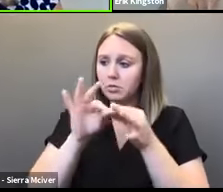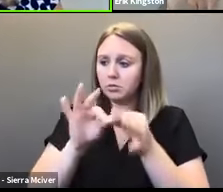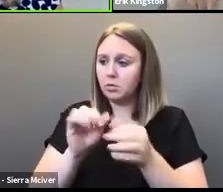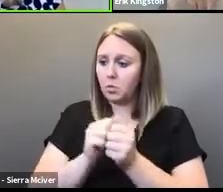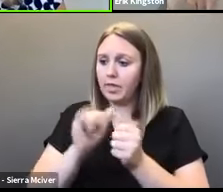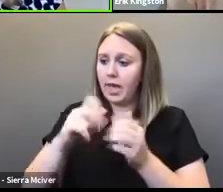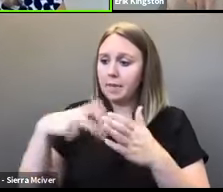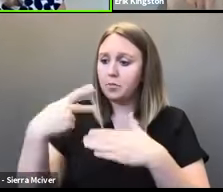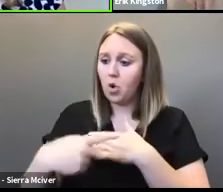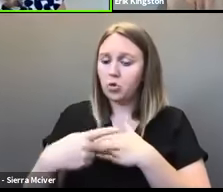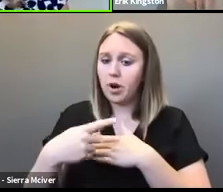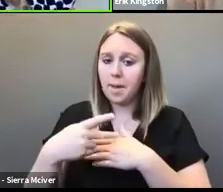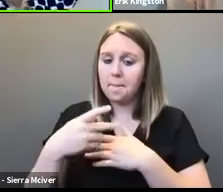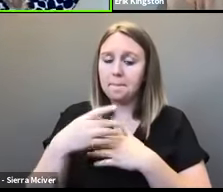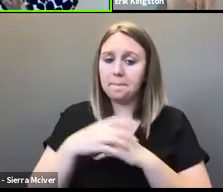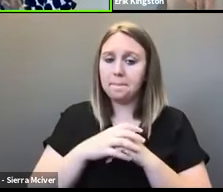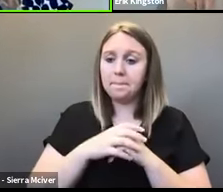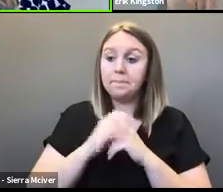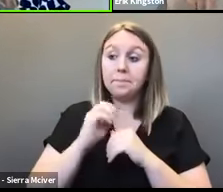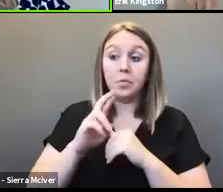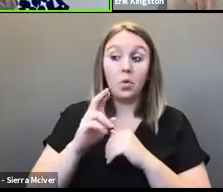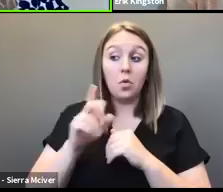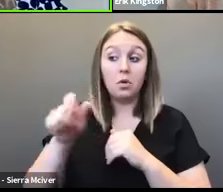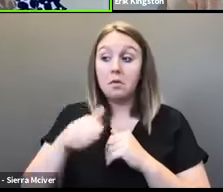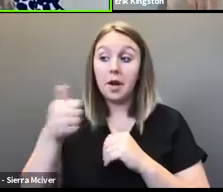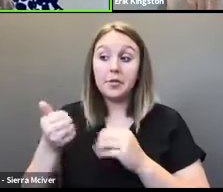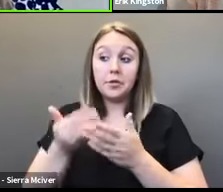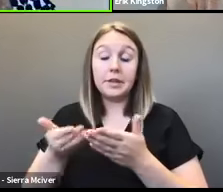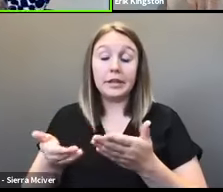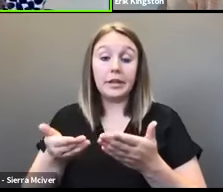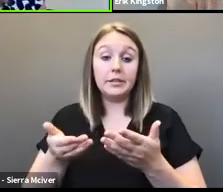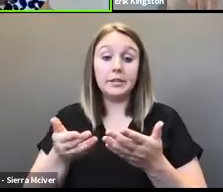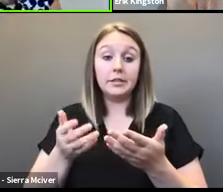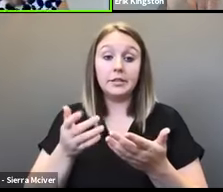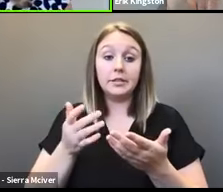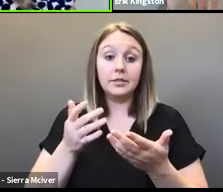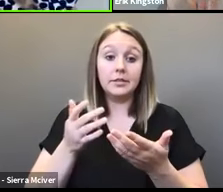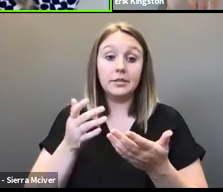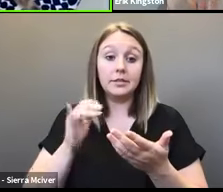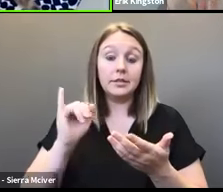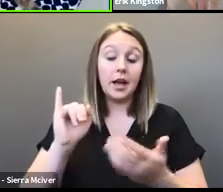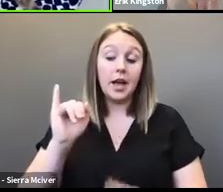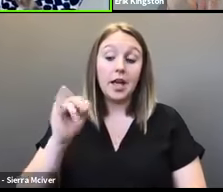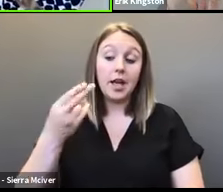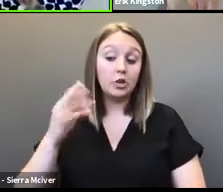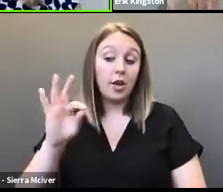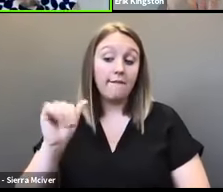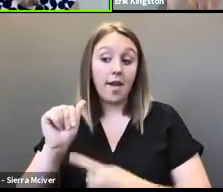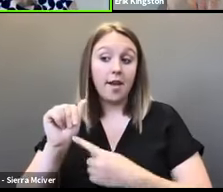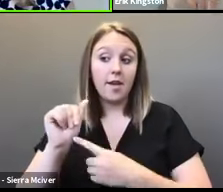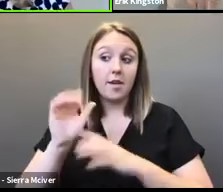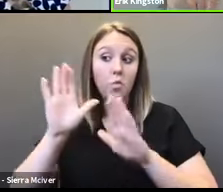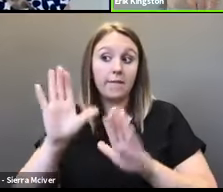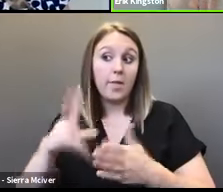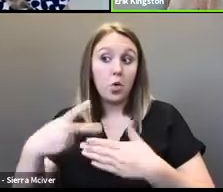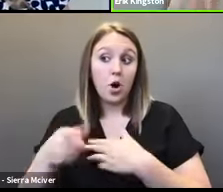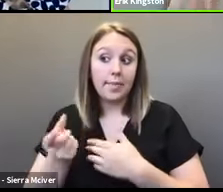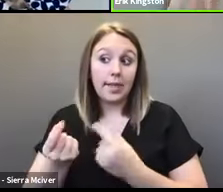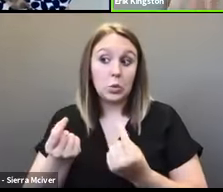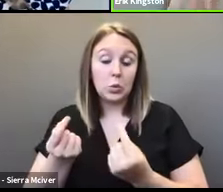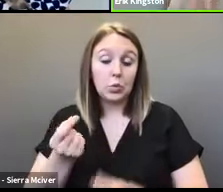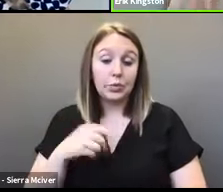program or maybe some of the other things that, um, are wonderful IHFA is known for? Well,